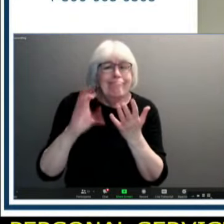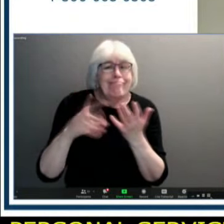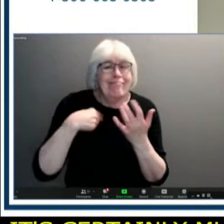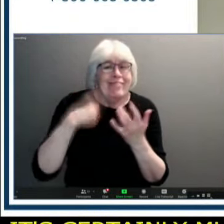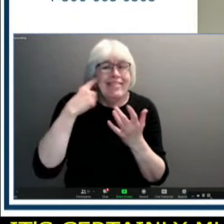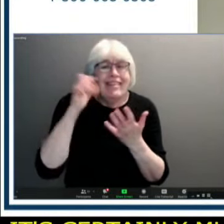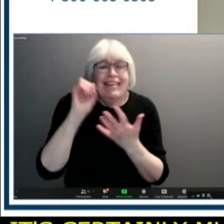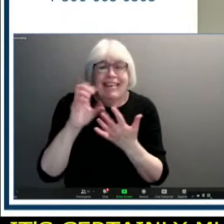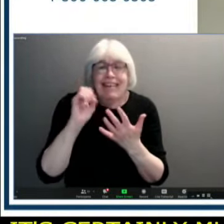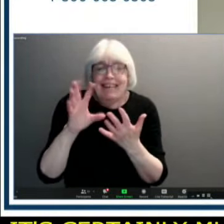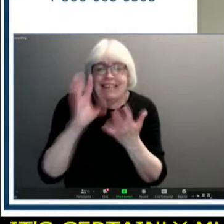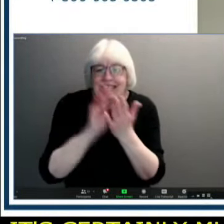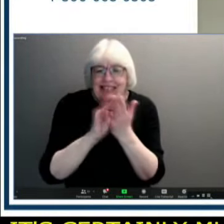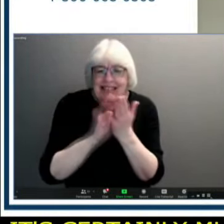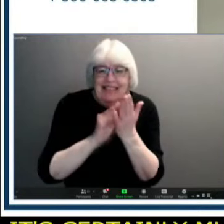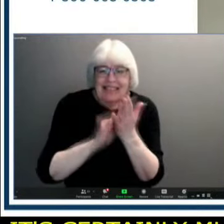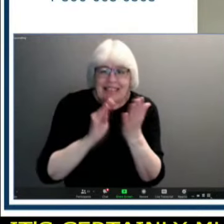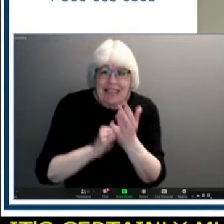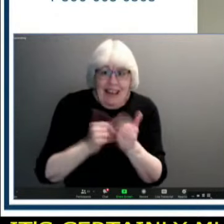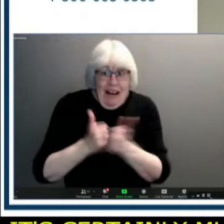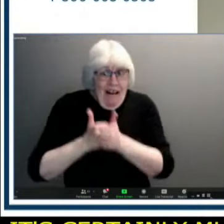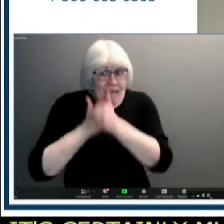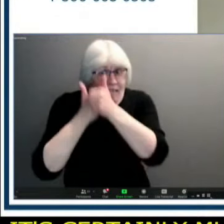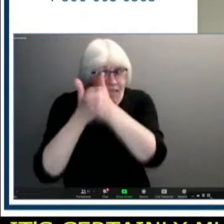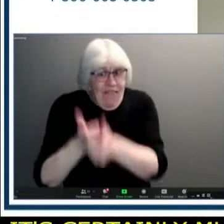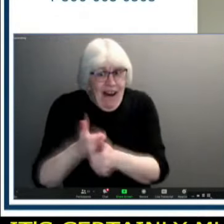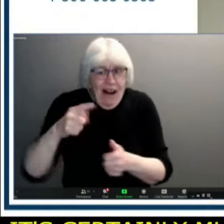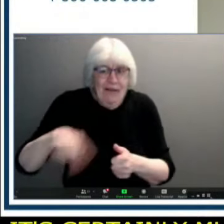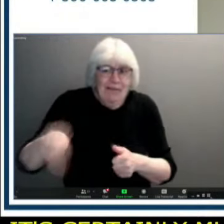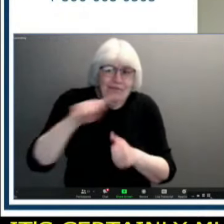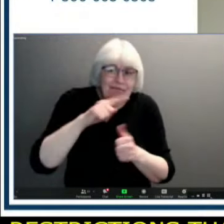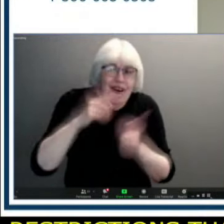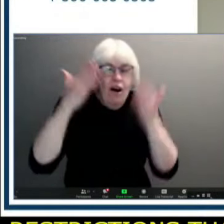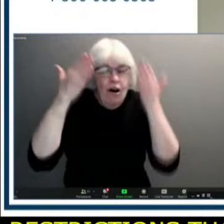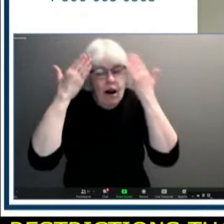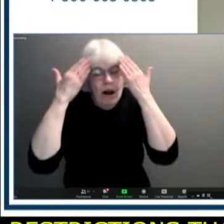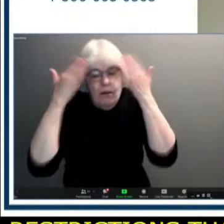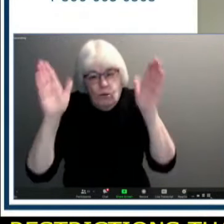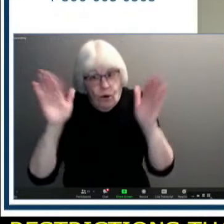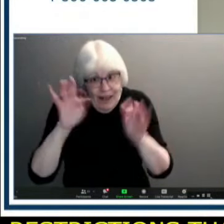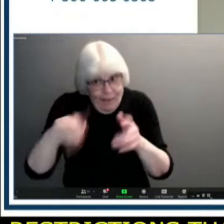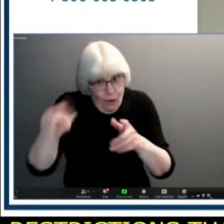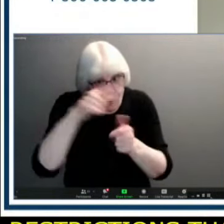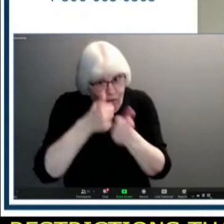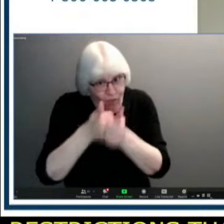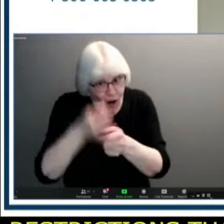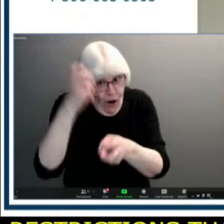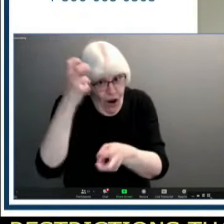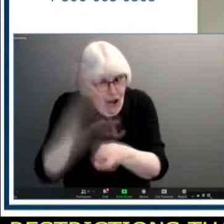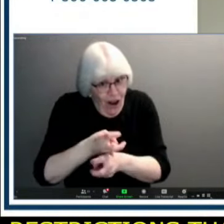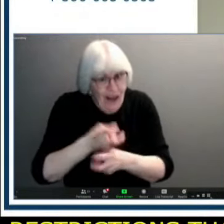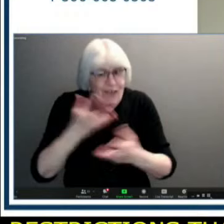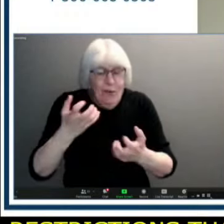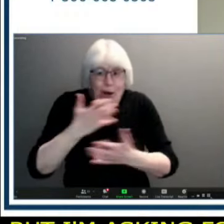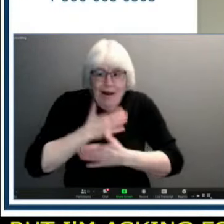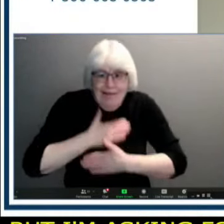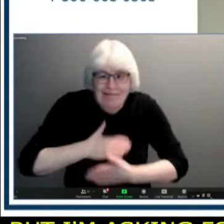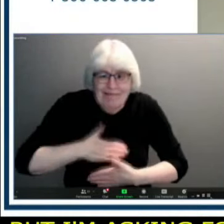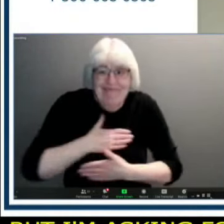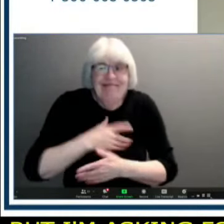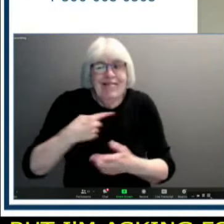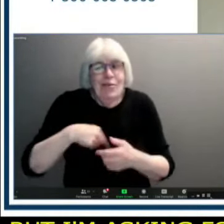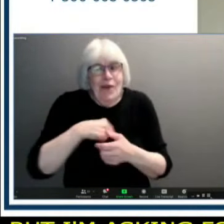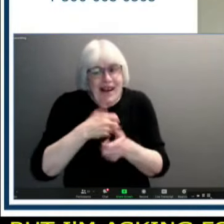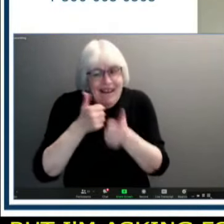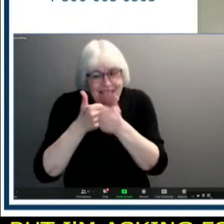everybody's support and your help to follow these, to understand them and follow them, to help us slow down the spread of